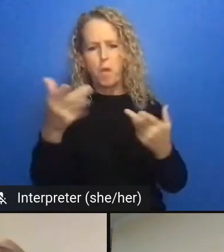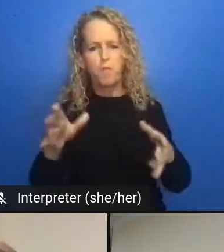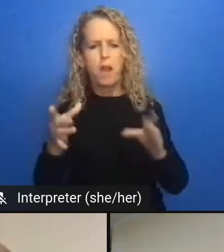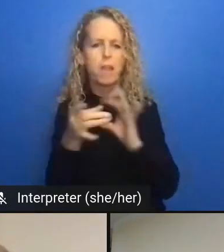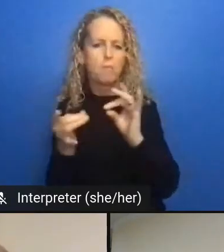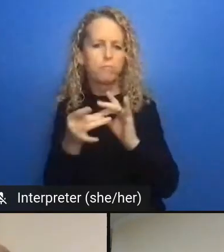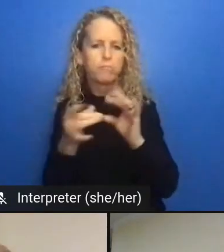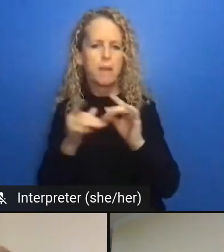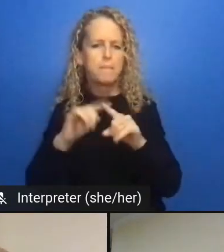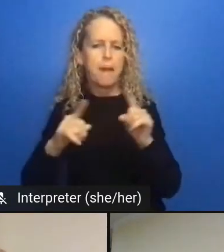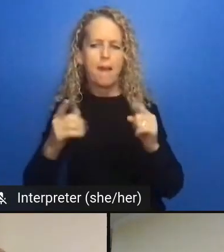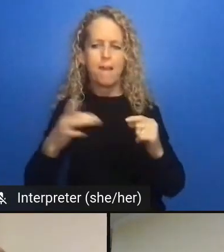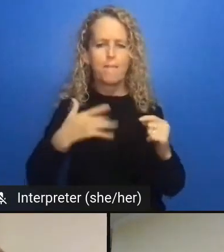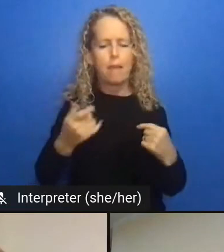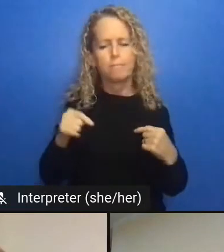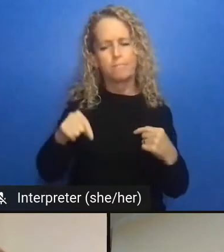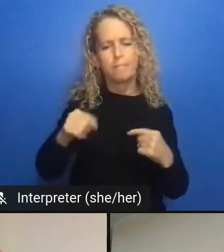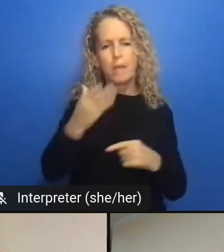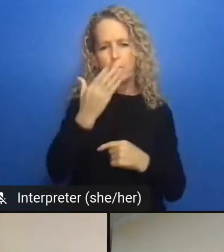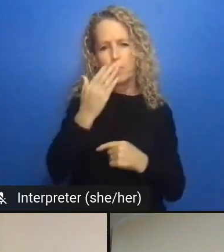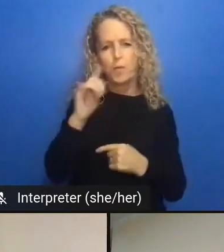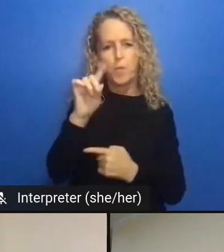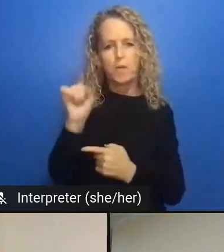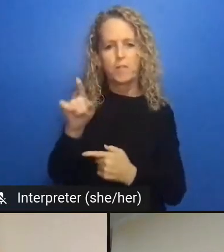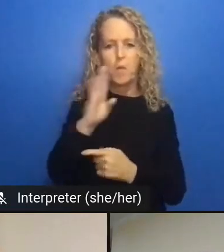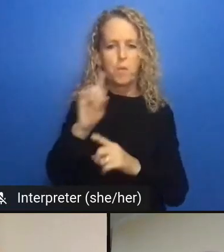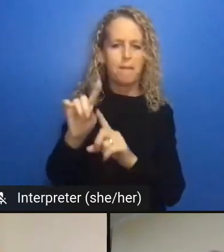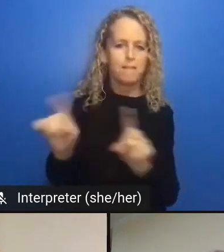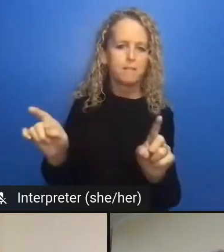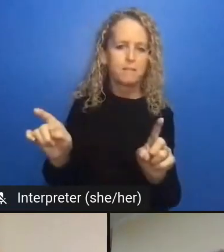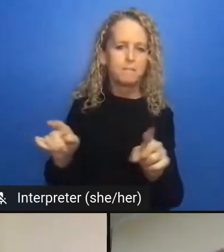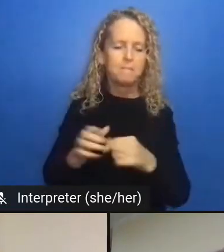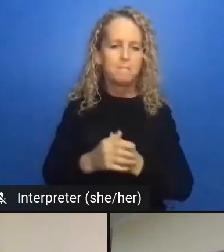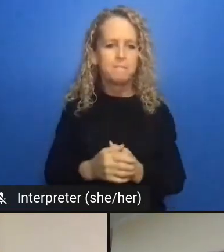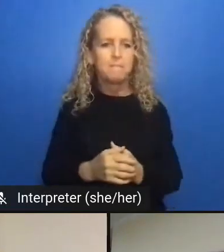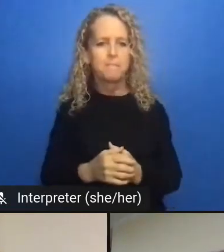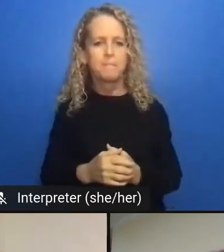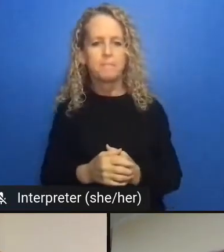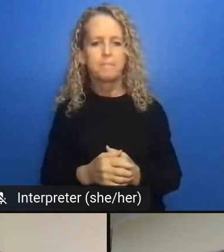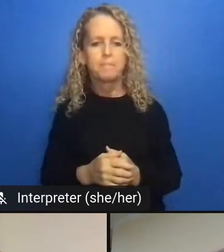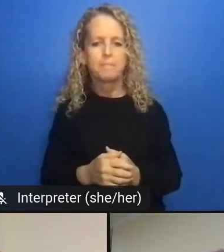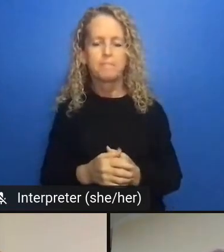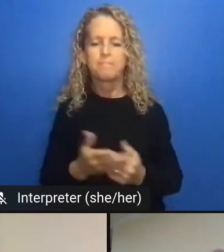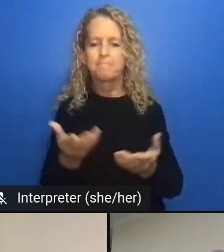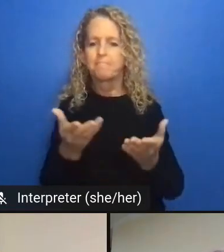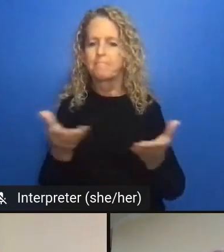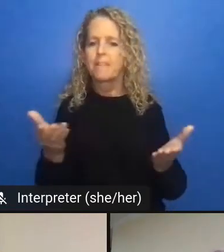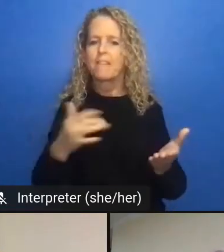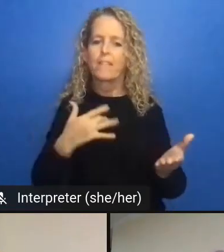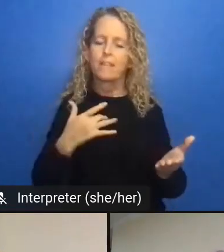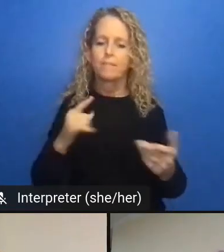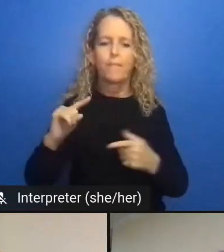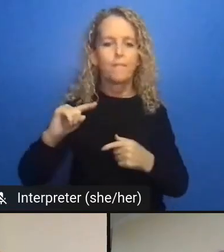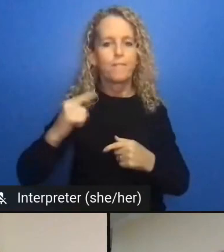mind the opportunity just to kind of throw it back at you a bit for a little bit more, is in terms of first steps, right? Like, what can we